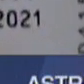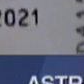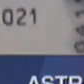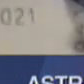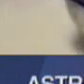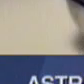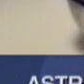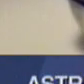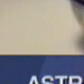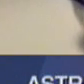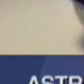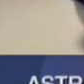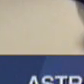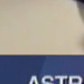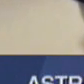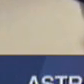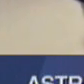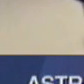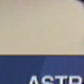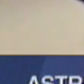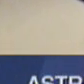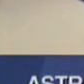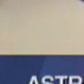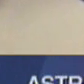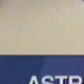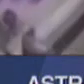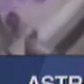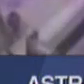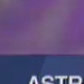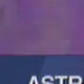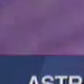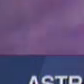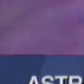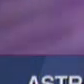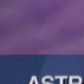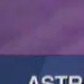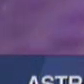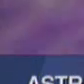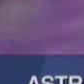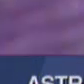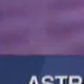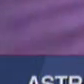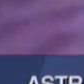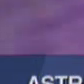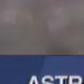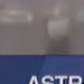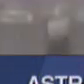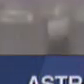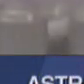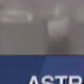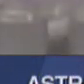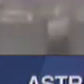doses, 50,700 of the donations, will expire at the end of October.